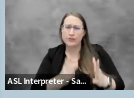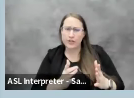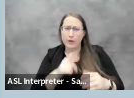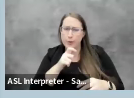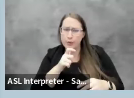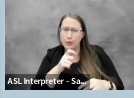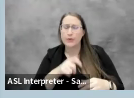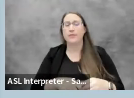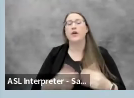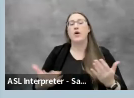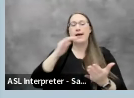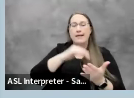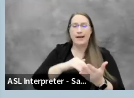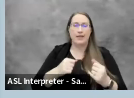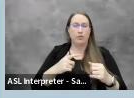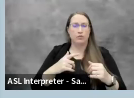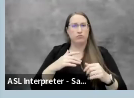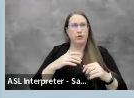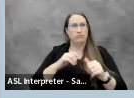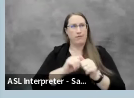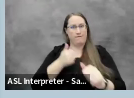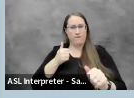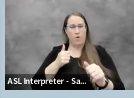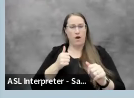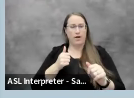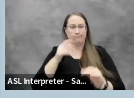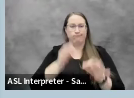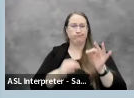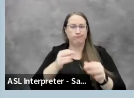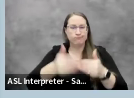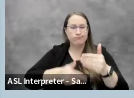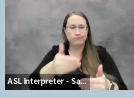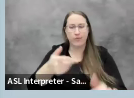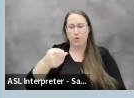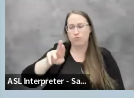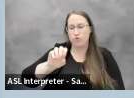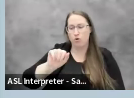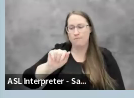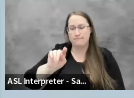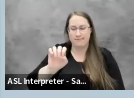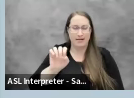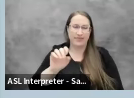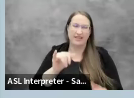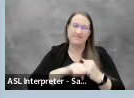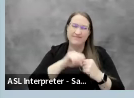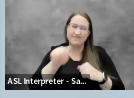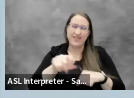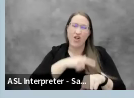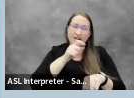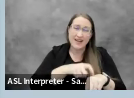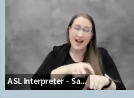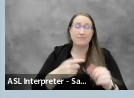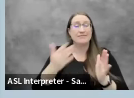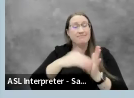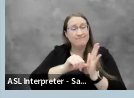again, that will prevent your estate from being subject to the probate proceeding that we have here, which takes a long time and is